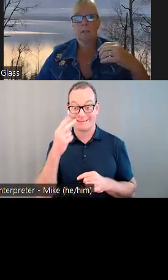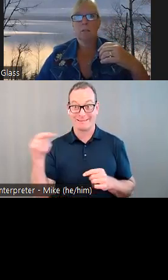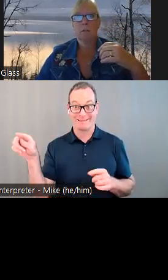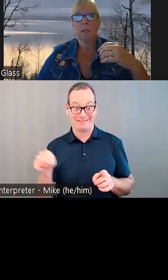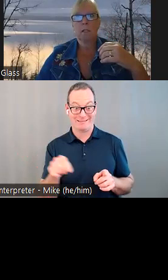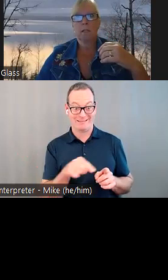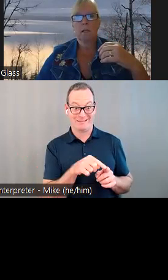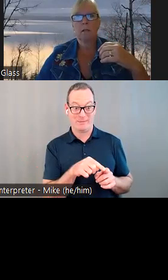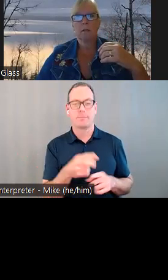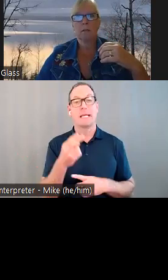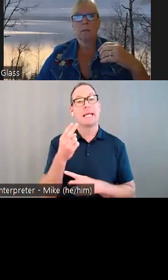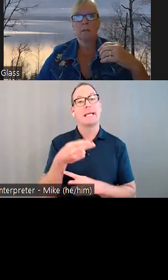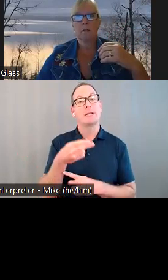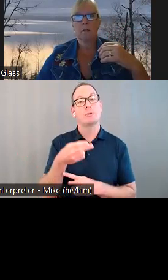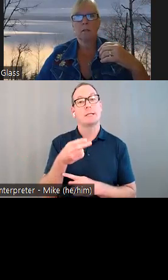is a suitability indicator,